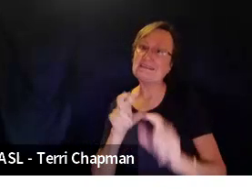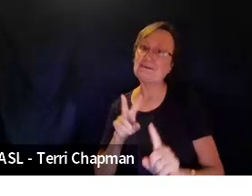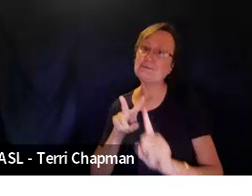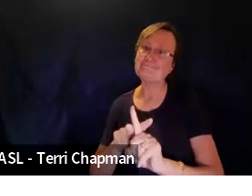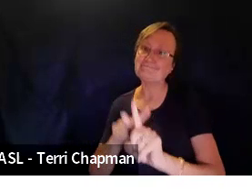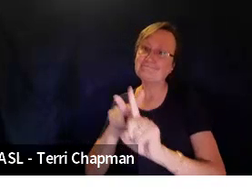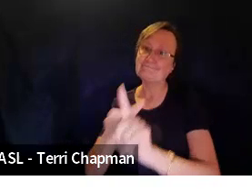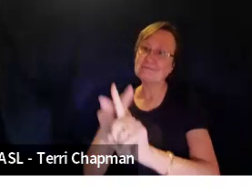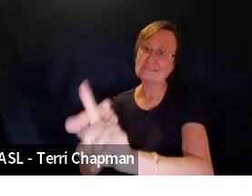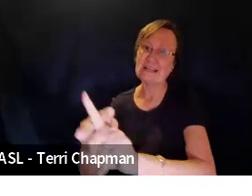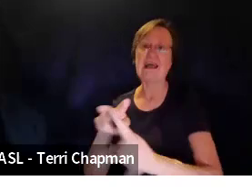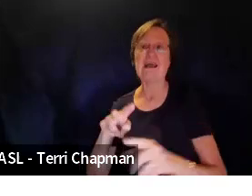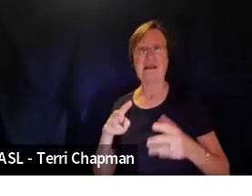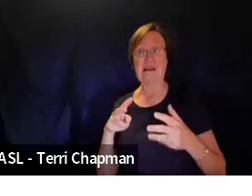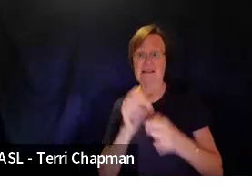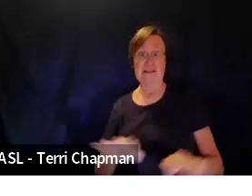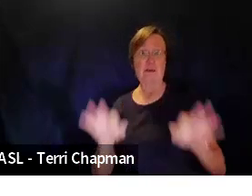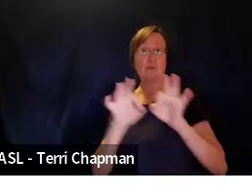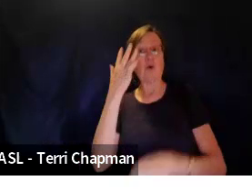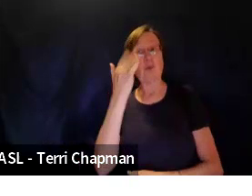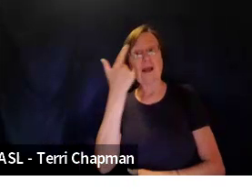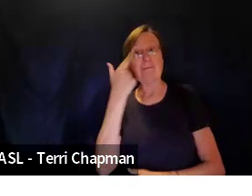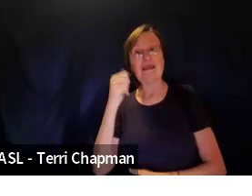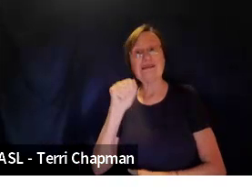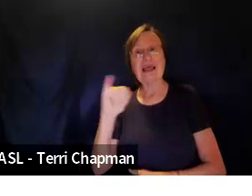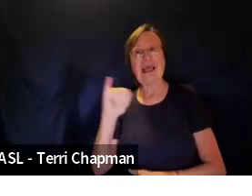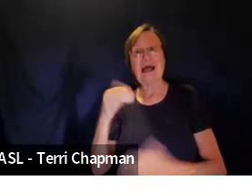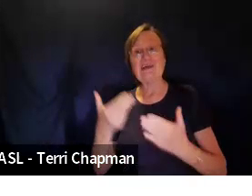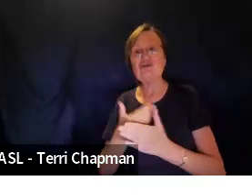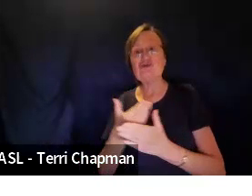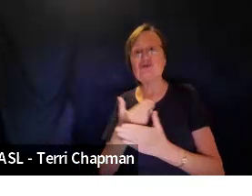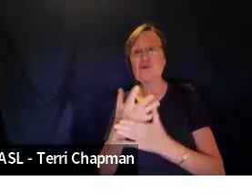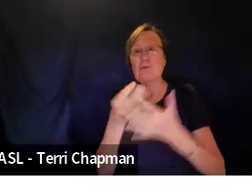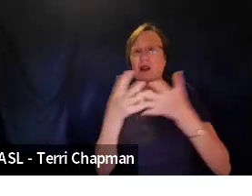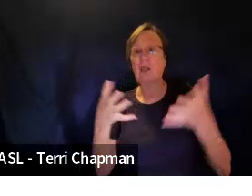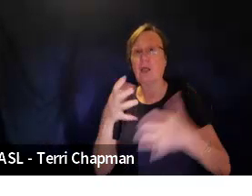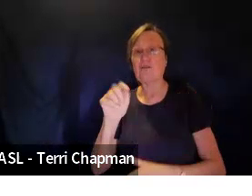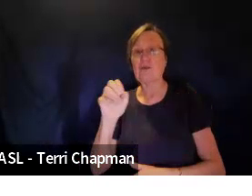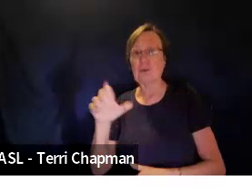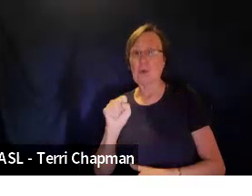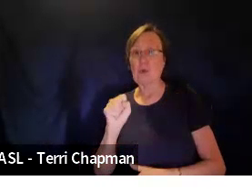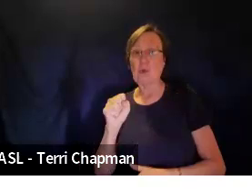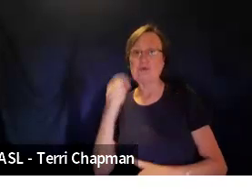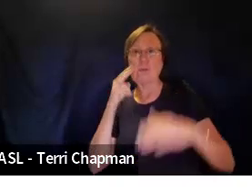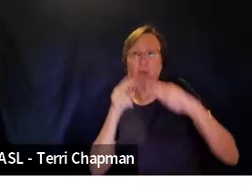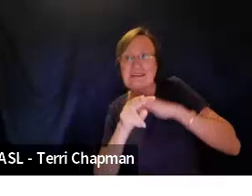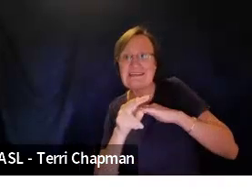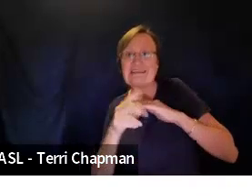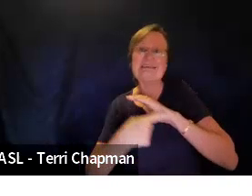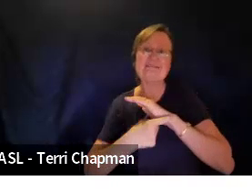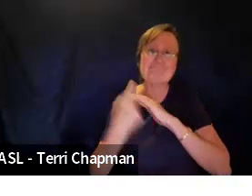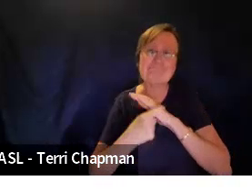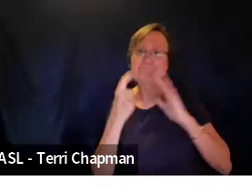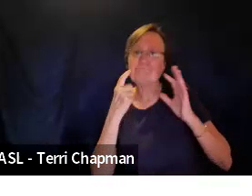AI is new, a lot of these tools, predictive analytics, clinical algorithms, they have been used in the healthcare space to